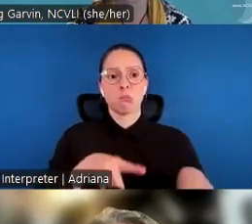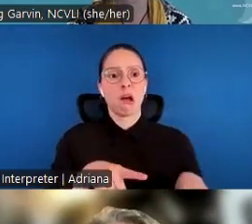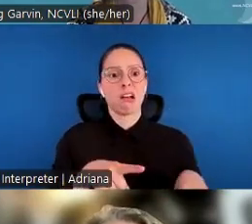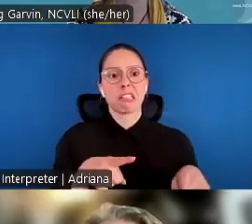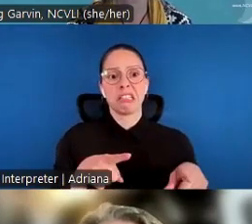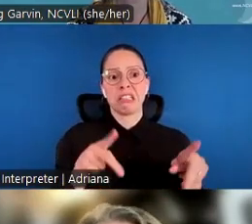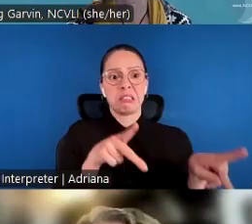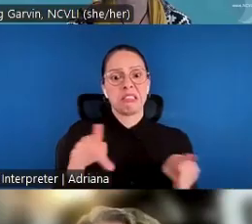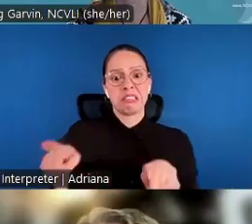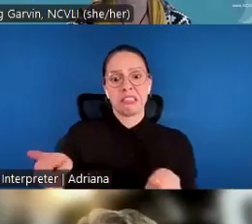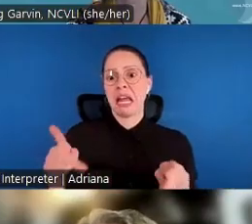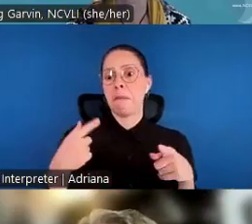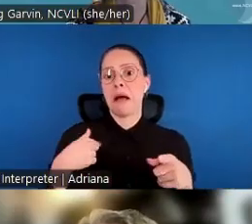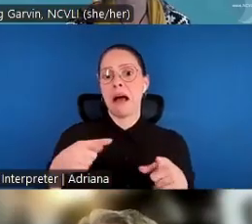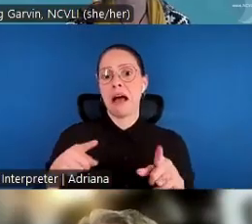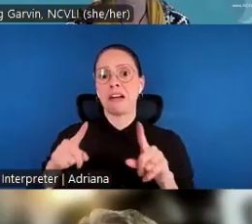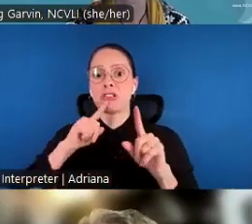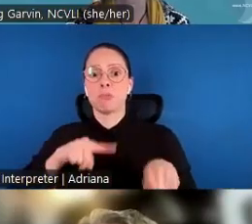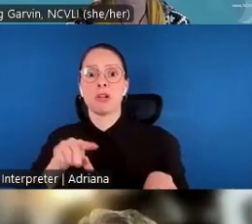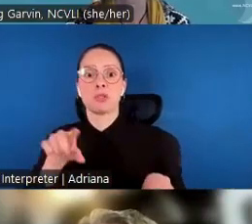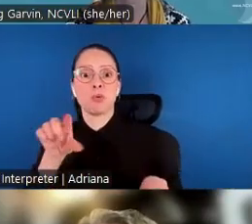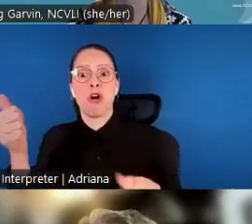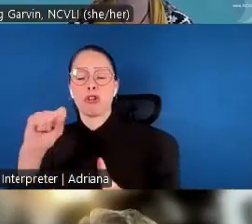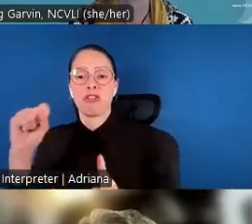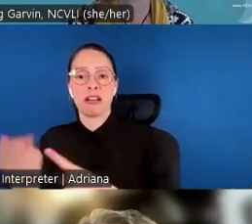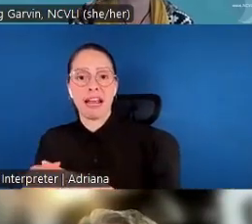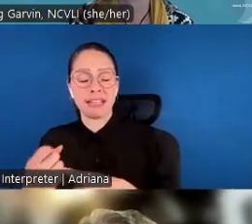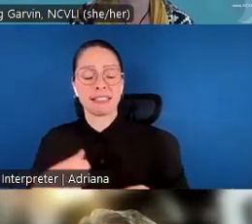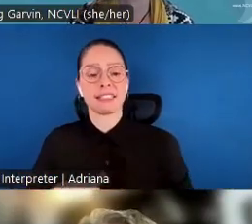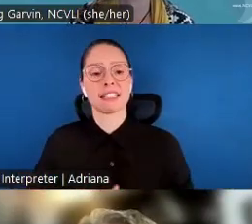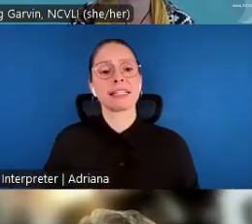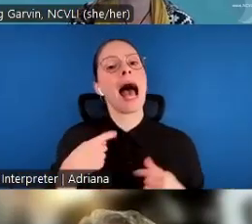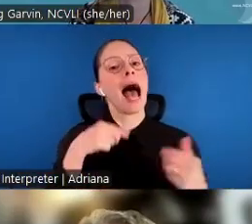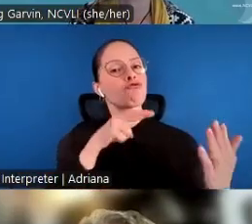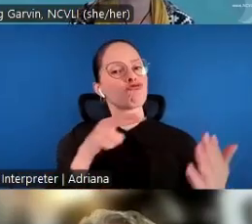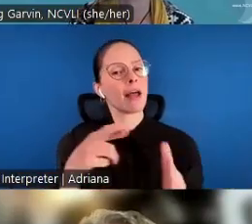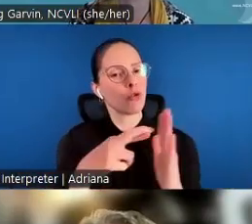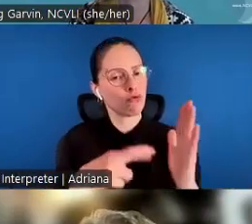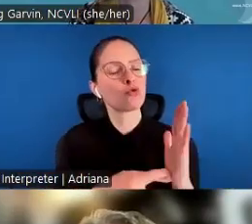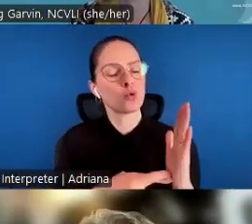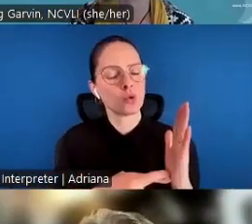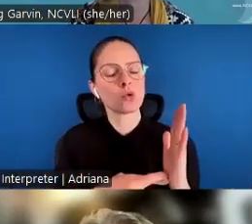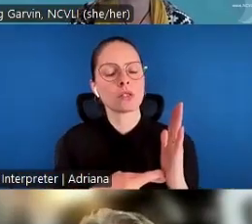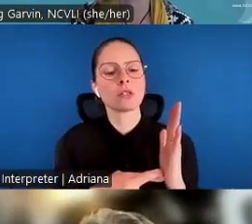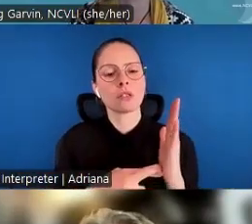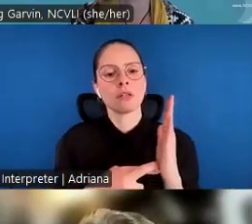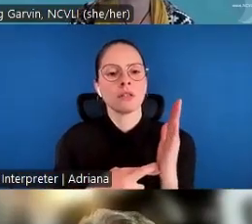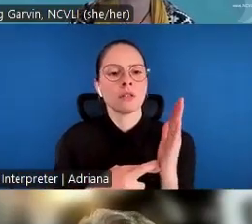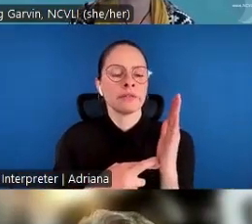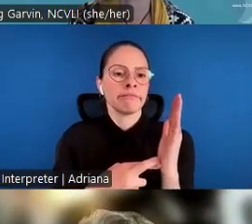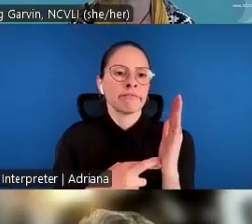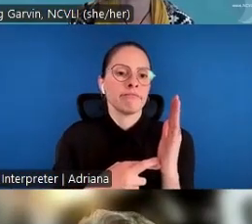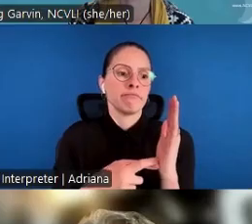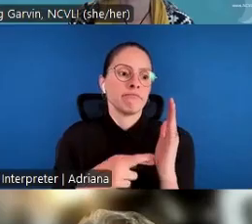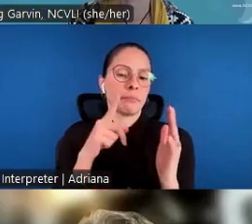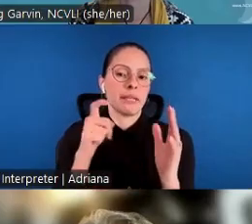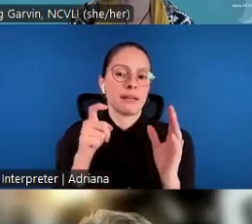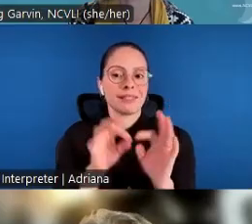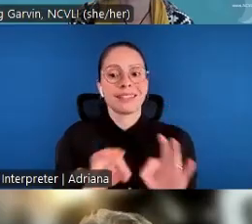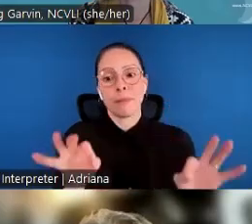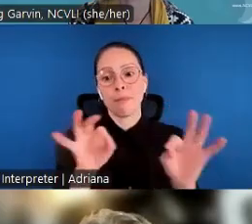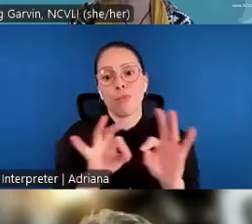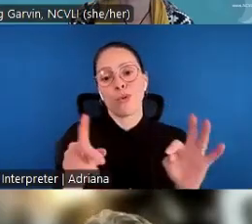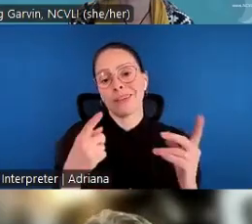the rules that apply in the jurisdiction. And I did that because there is a book, just like you would